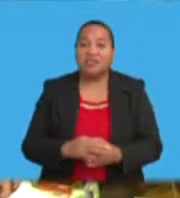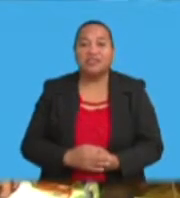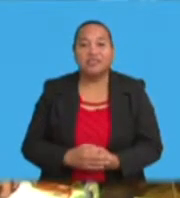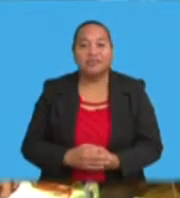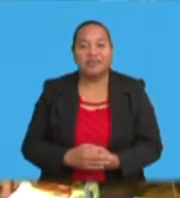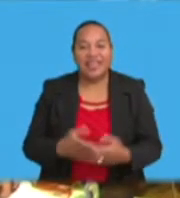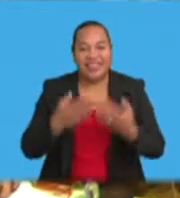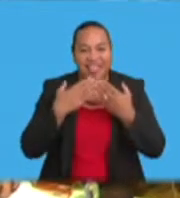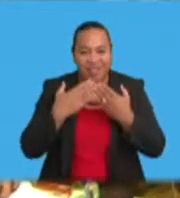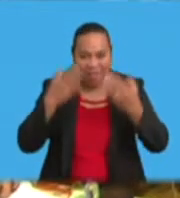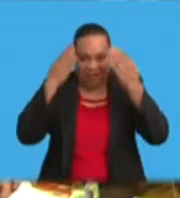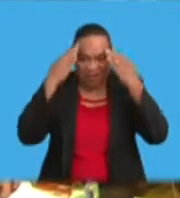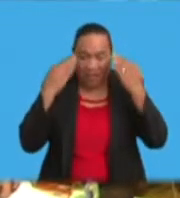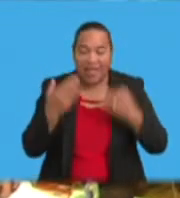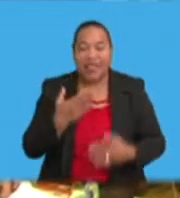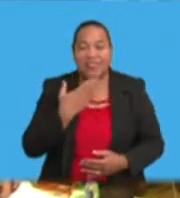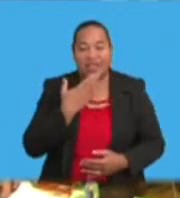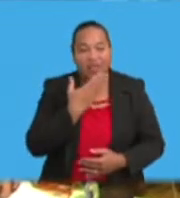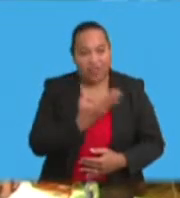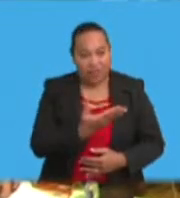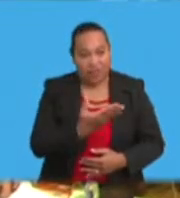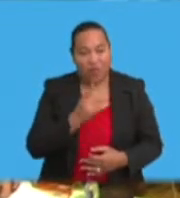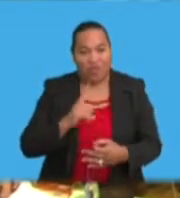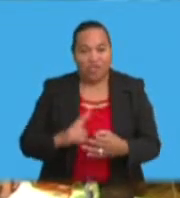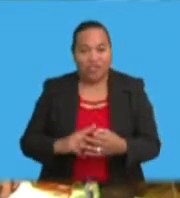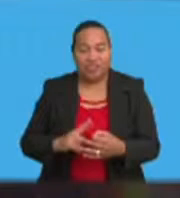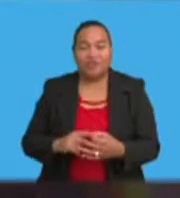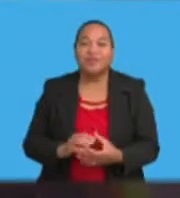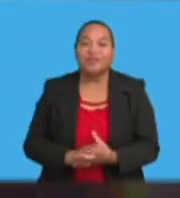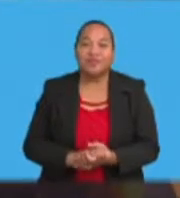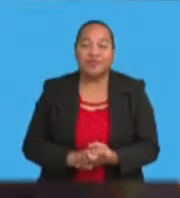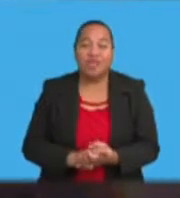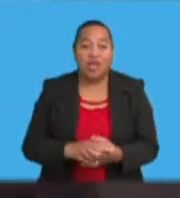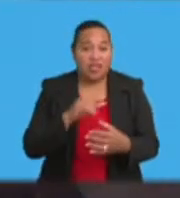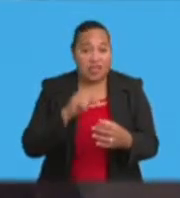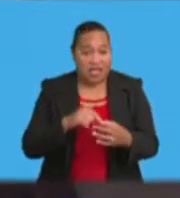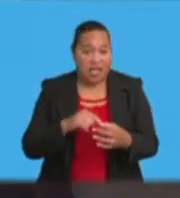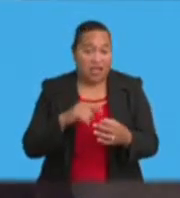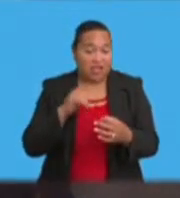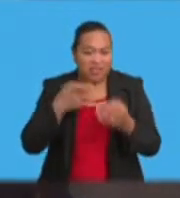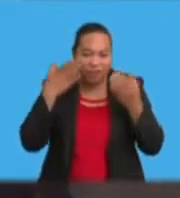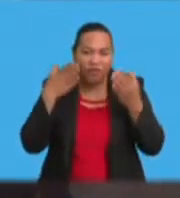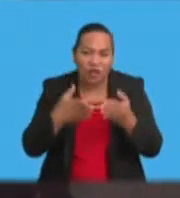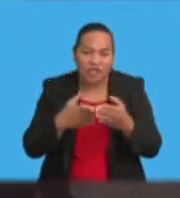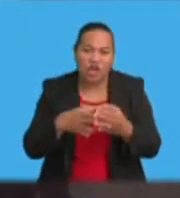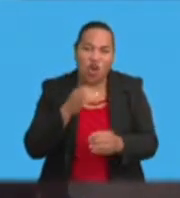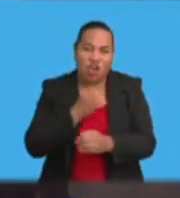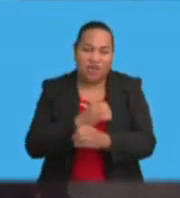Thank you, Madam Speaker. Thank the Honourable Member for the question. In terms of the question has been focused on occupational health.